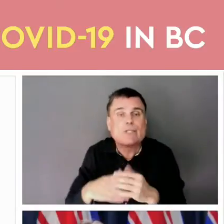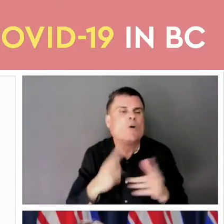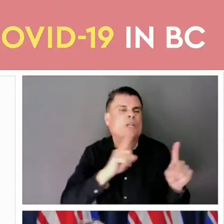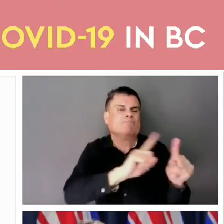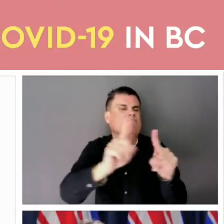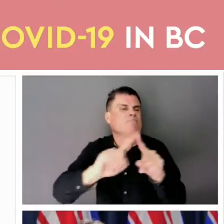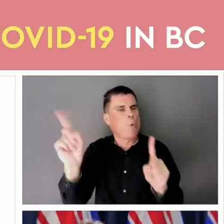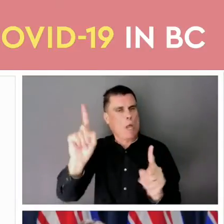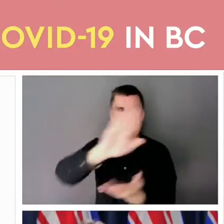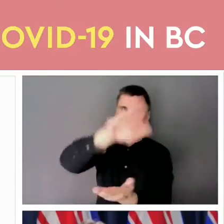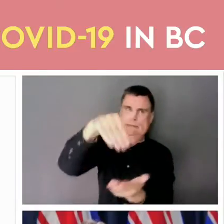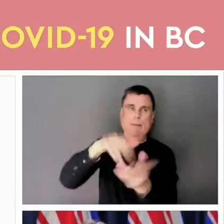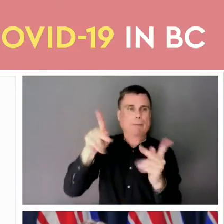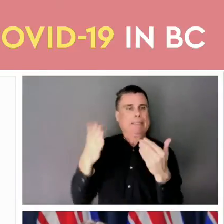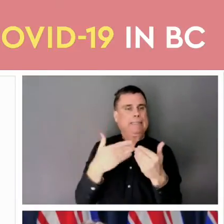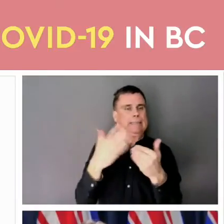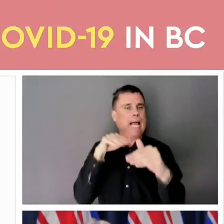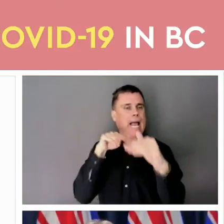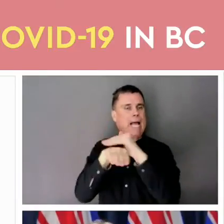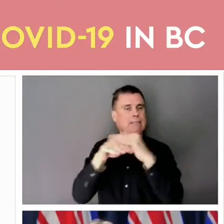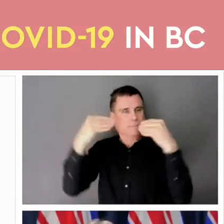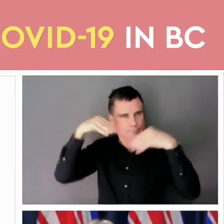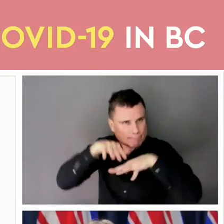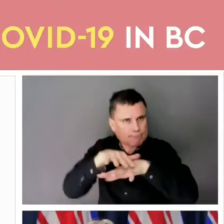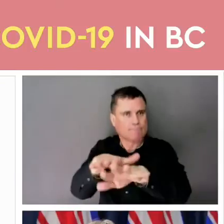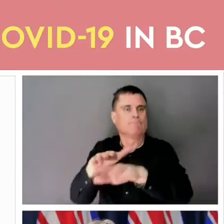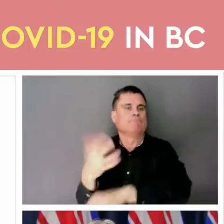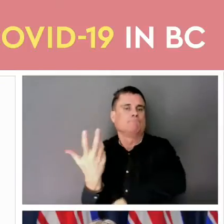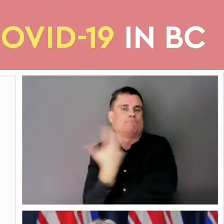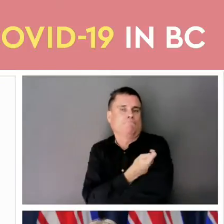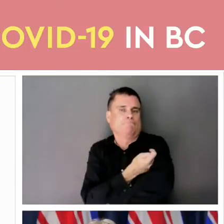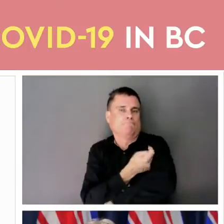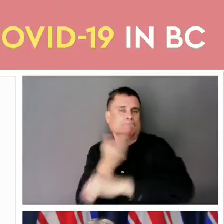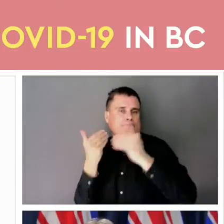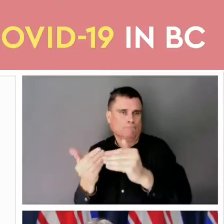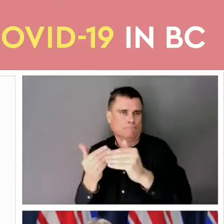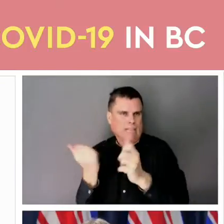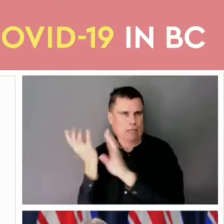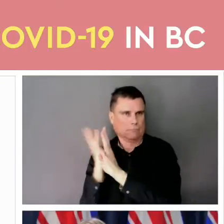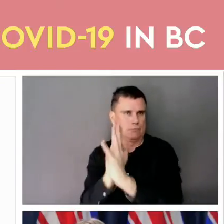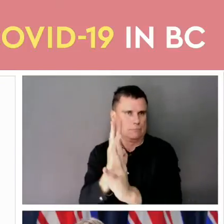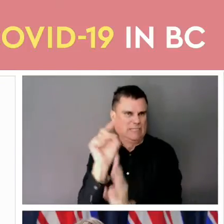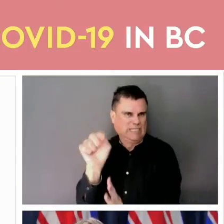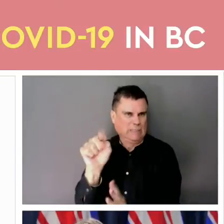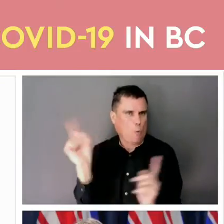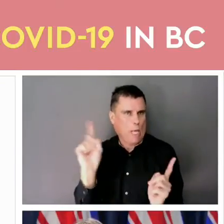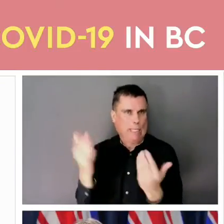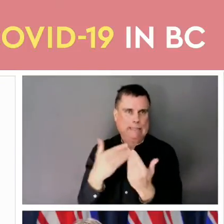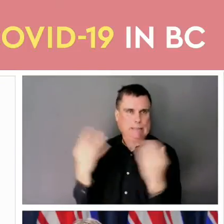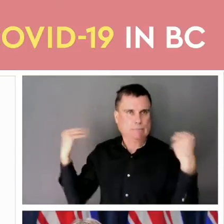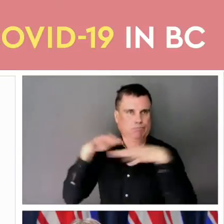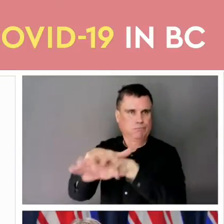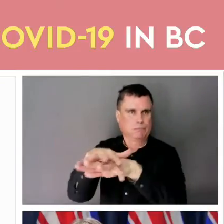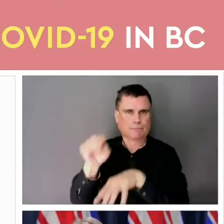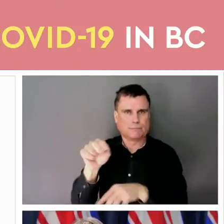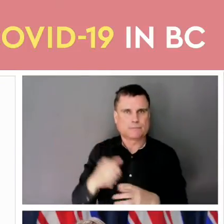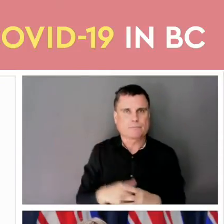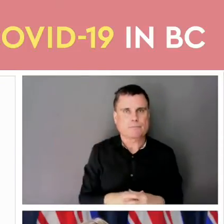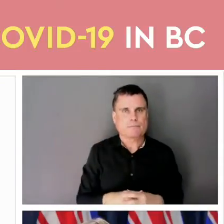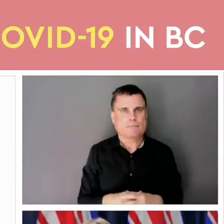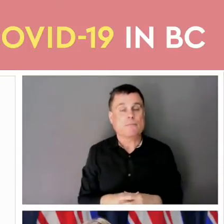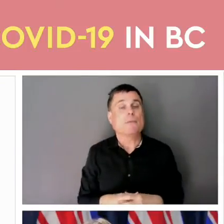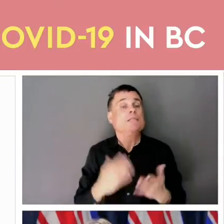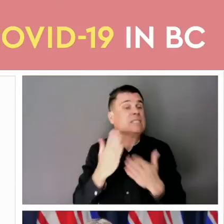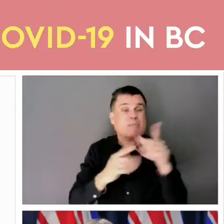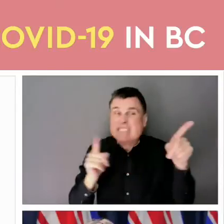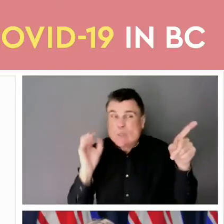groups of people to do this. There will also be a need for mobile clinics, and not only just in rural settings, but also in some